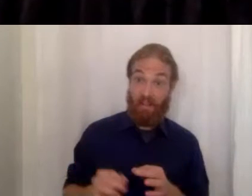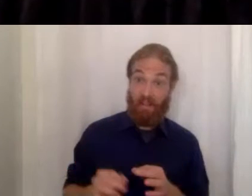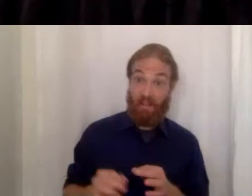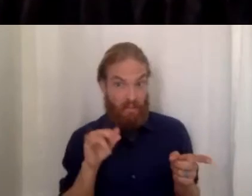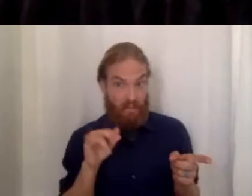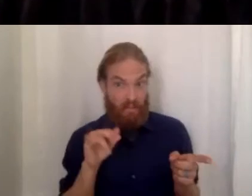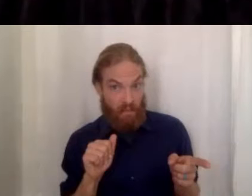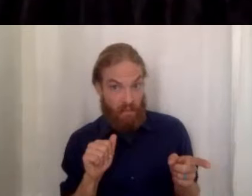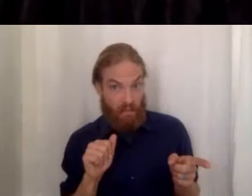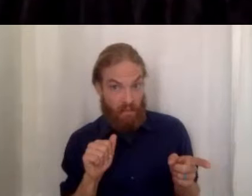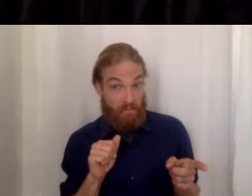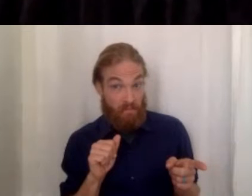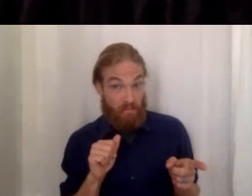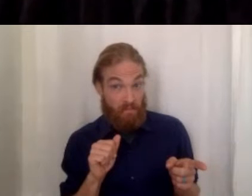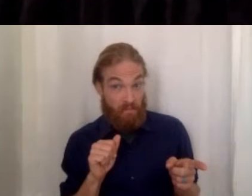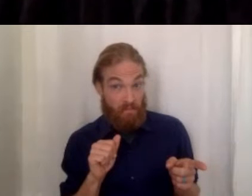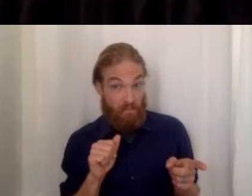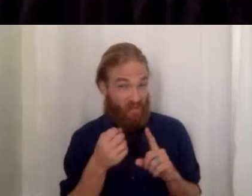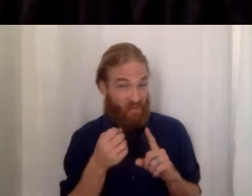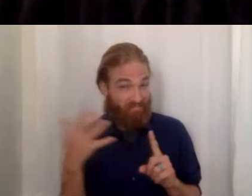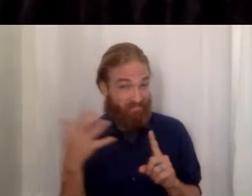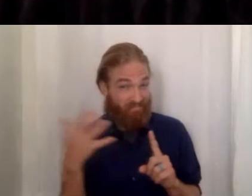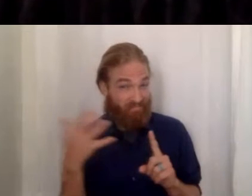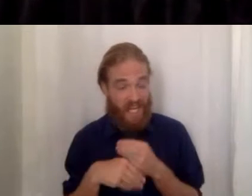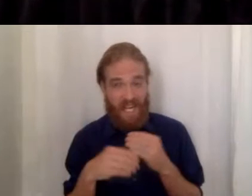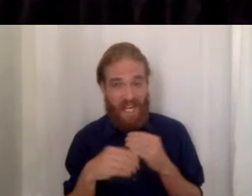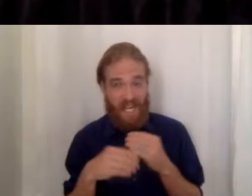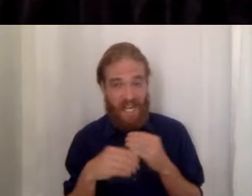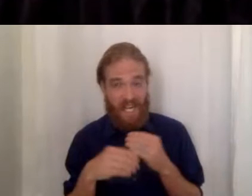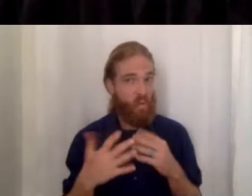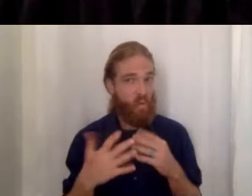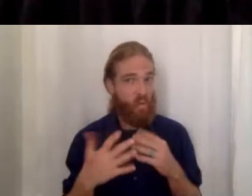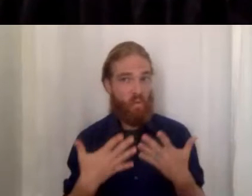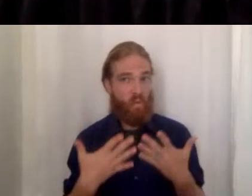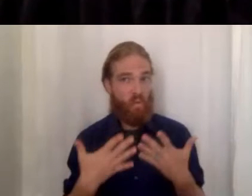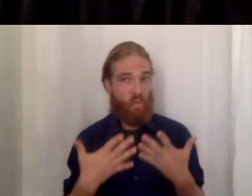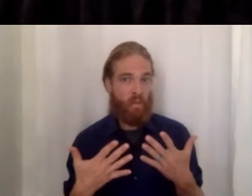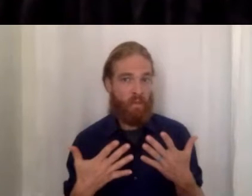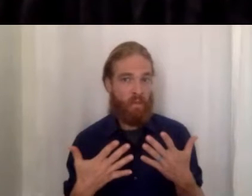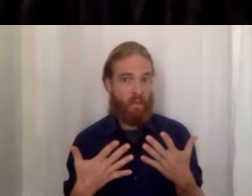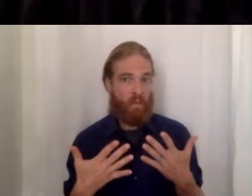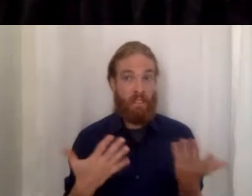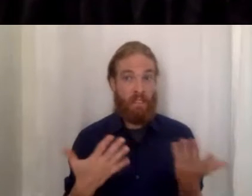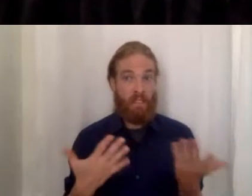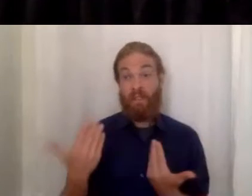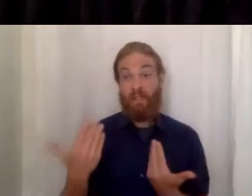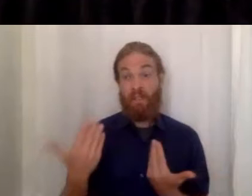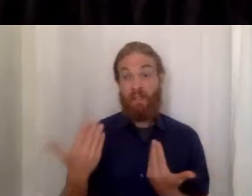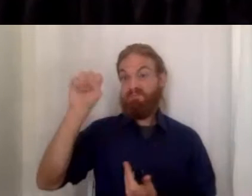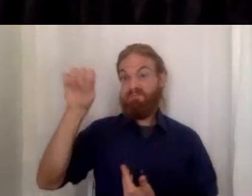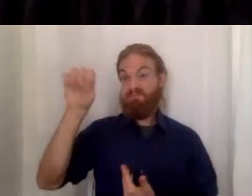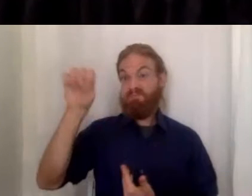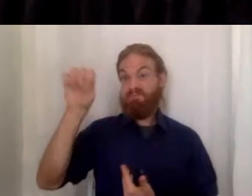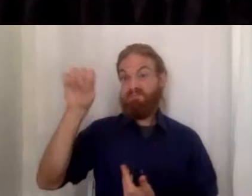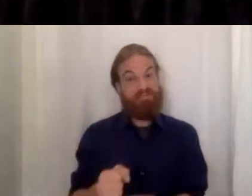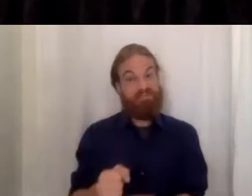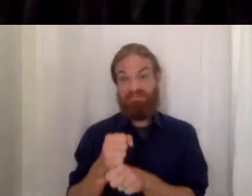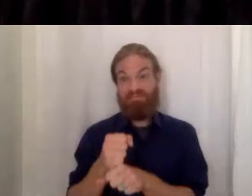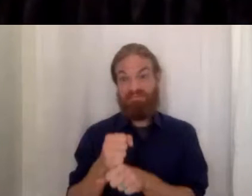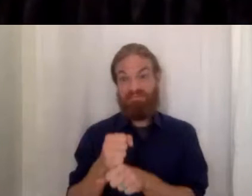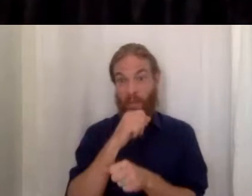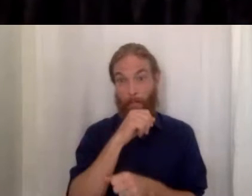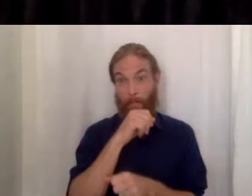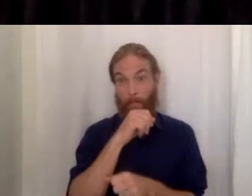add to that really brief overview of many pages of information on some